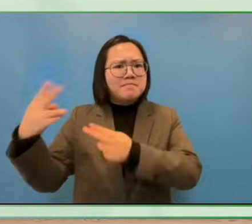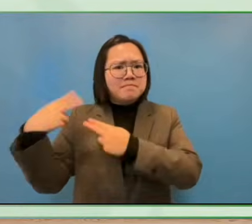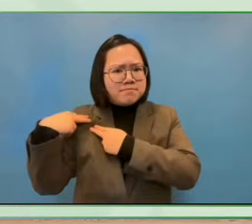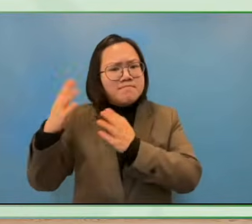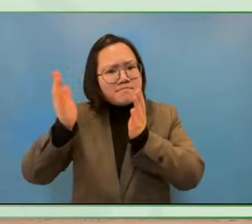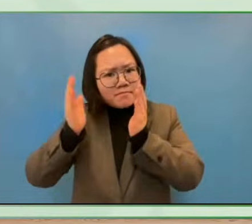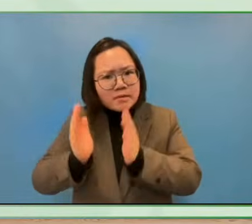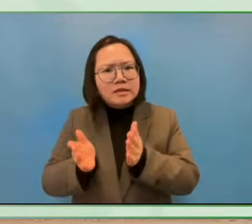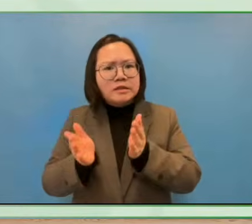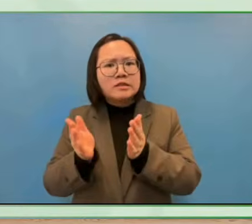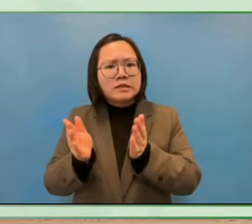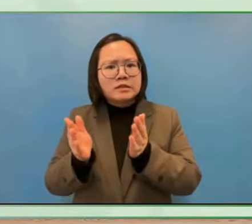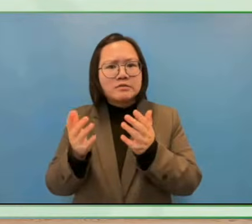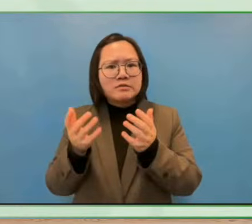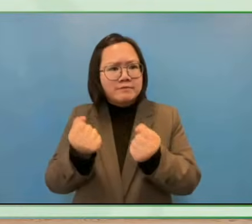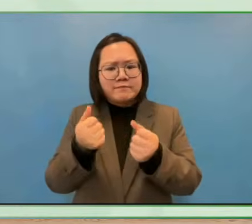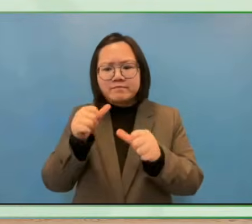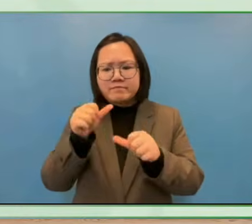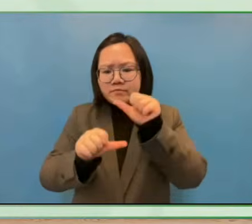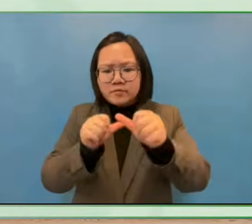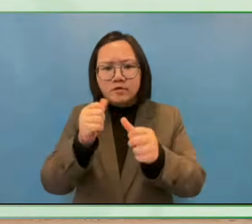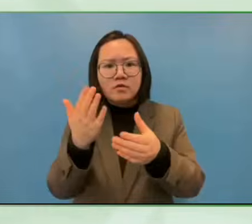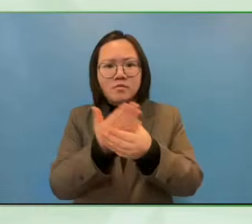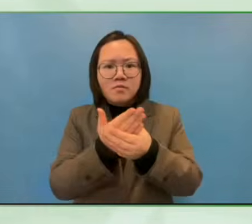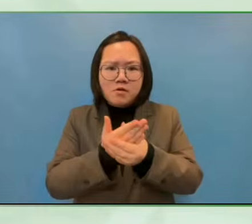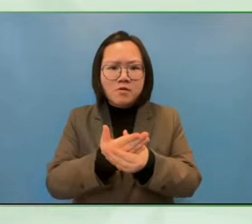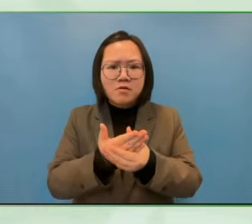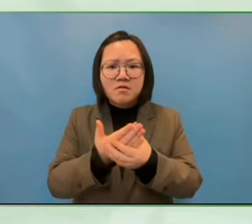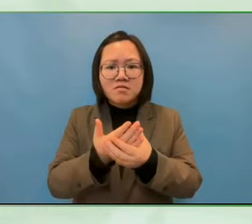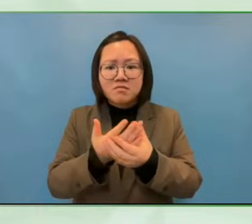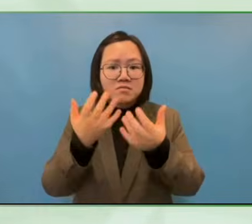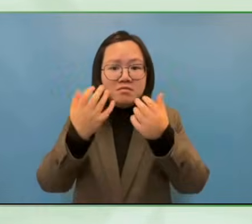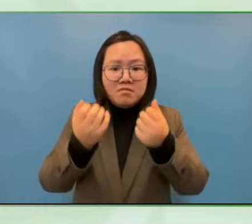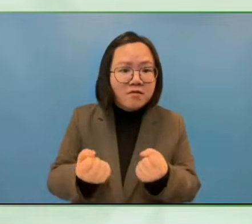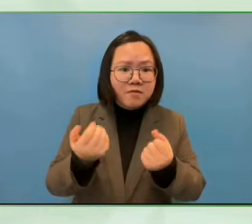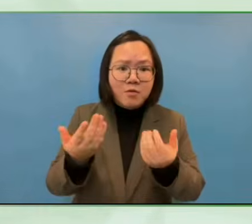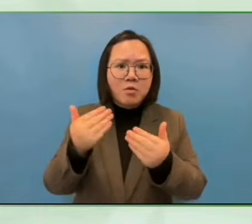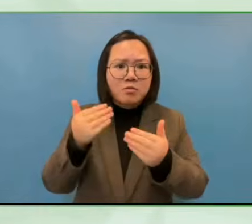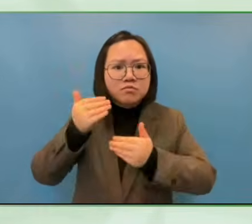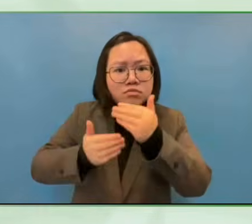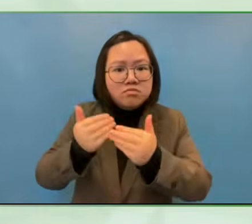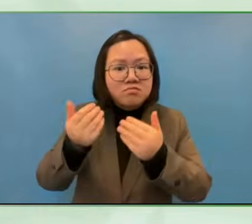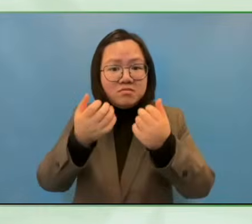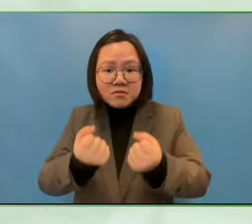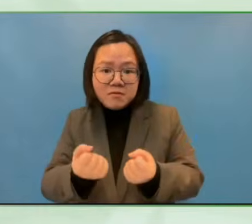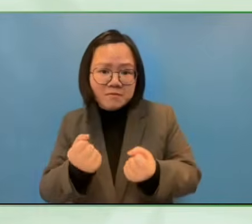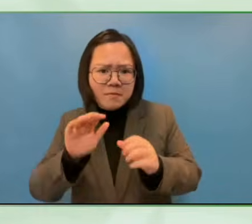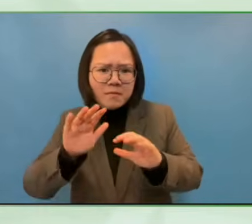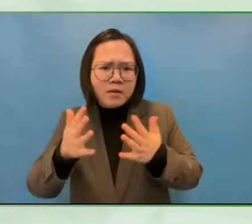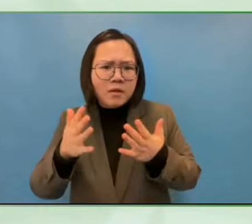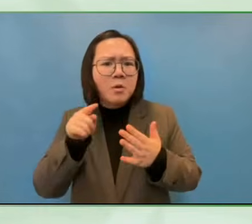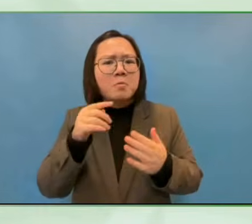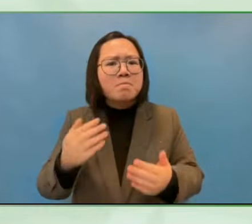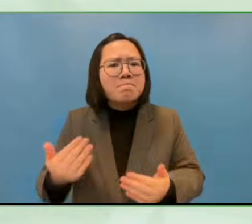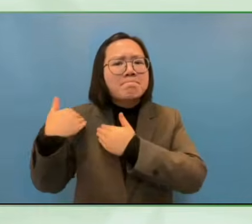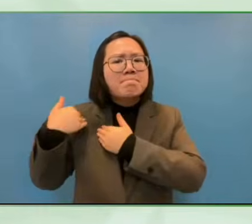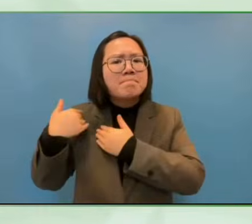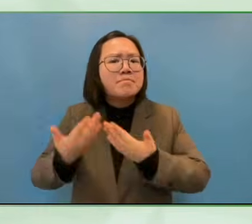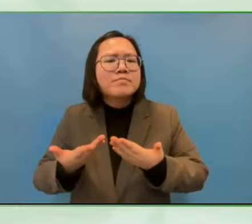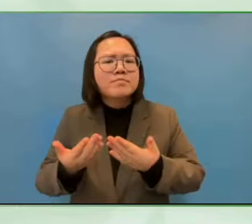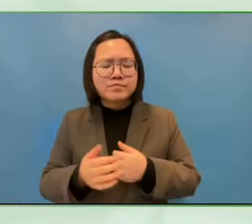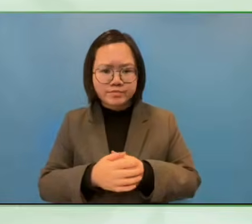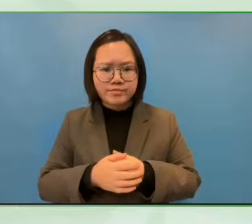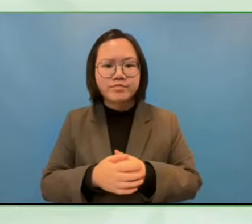So what's your take on this? Well, there are wonderful frameworks, whether it's the Sphere project